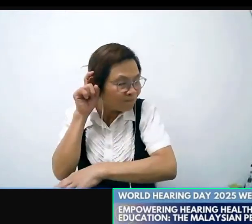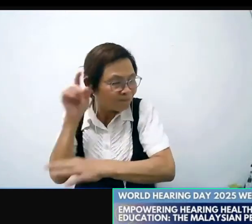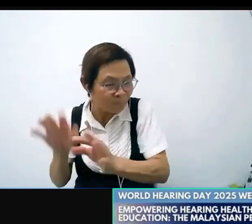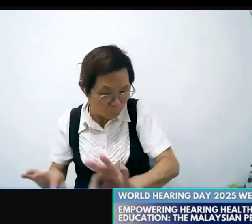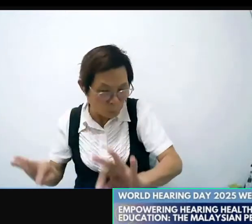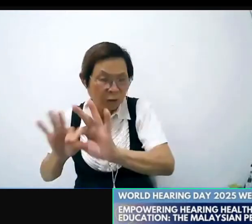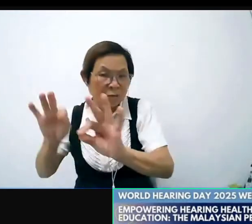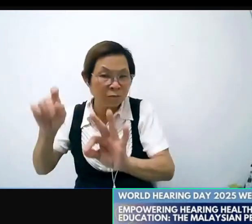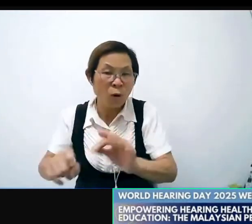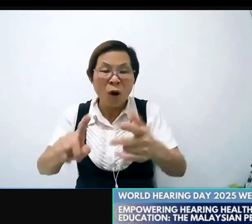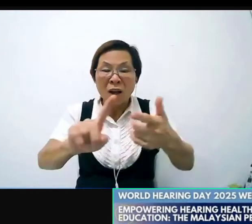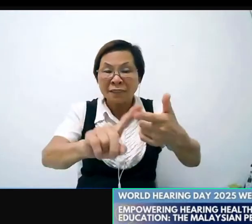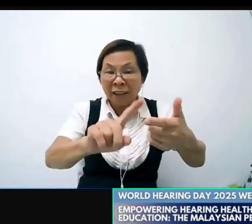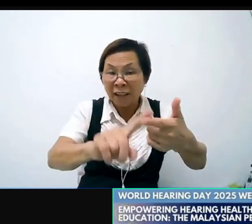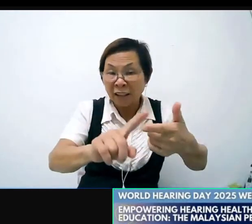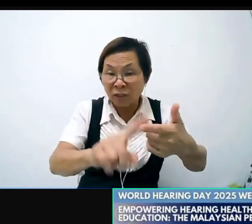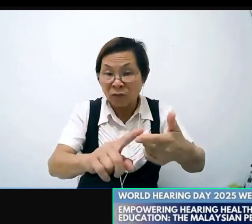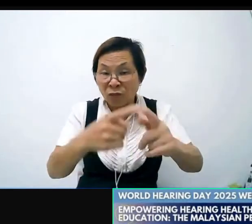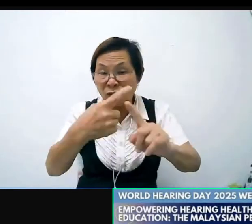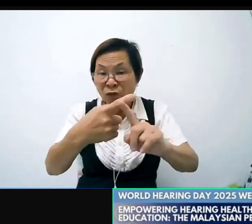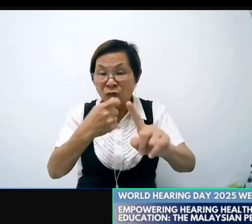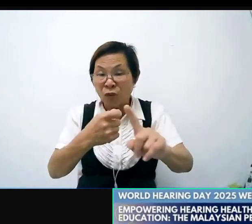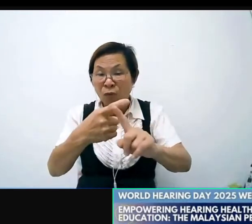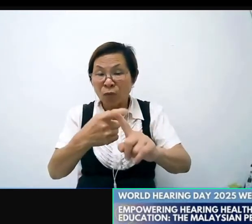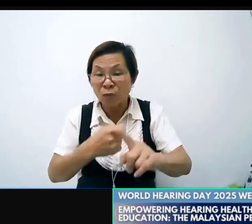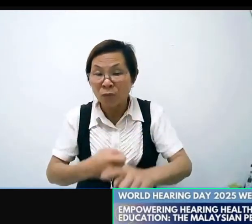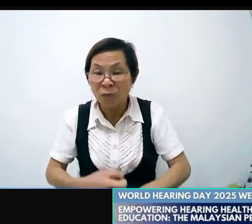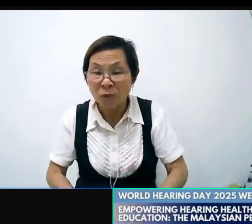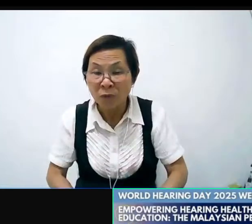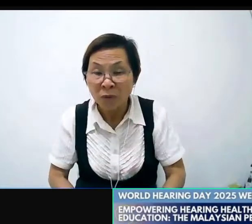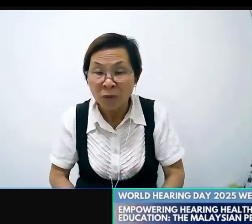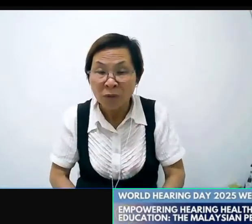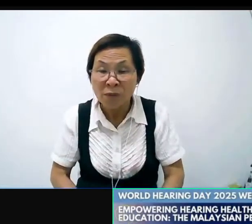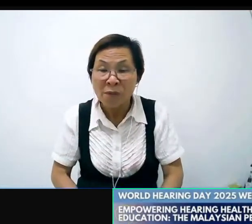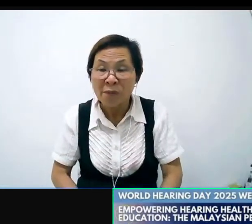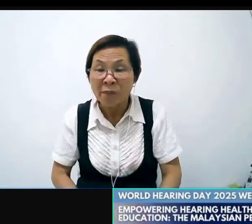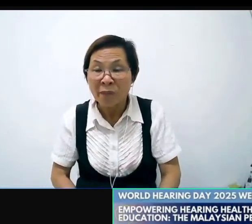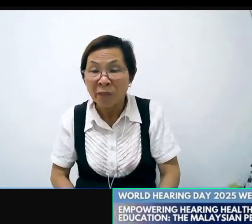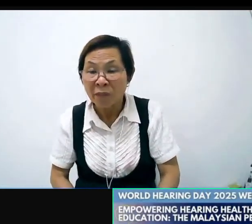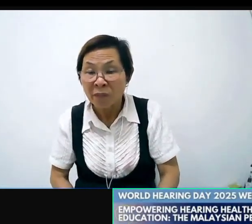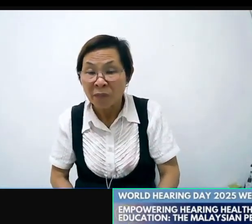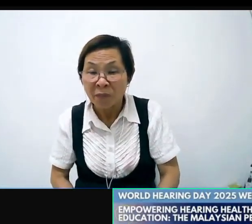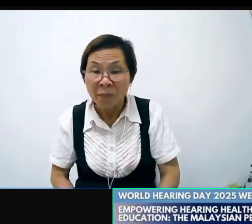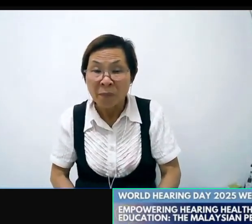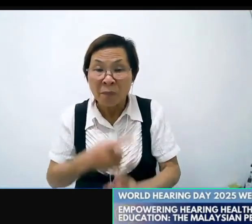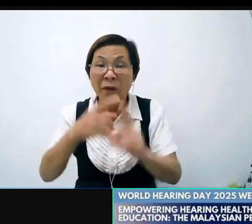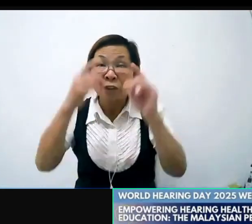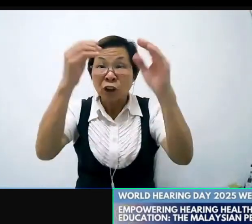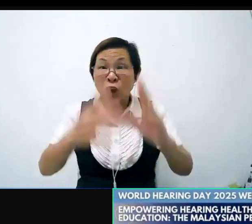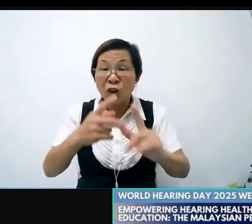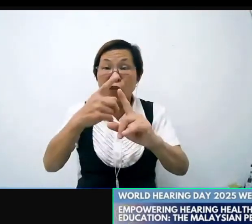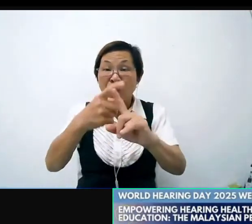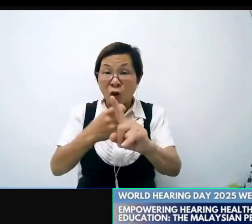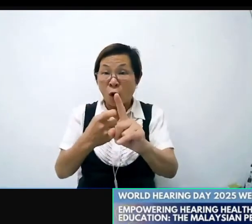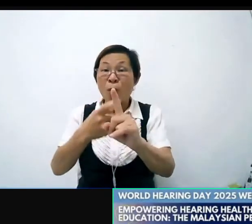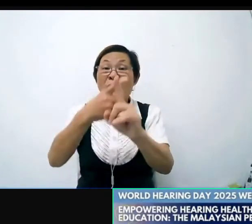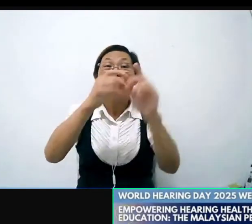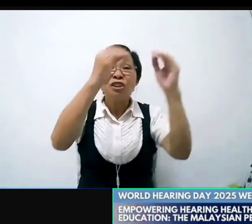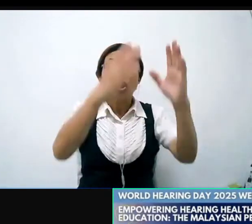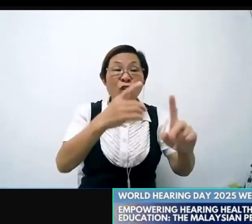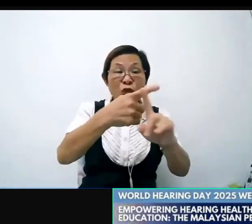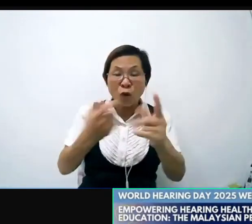one, this is from teachers from mainstream. Okay, these teachers